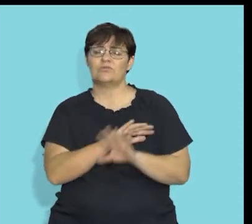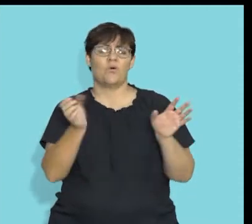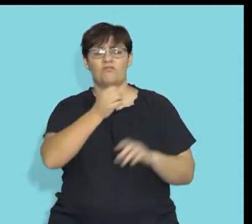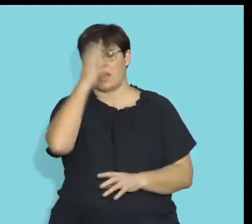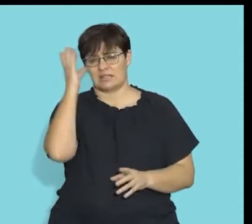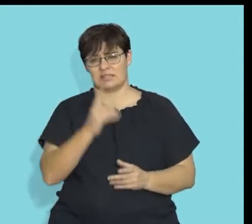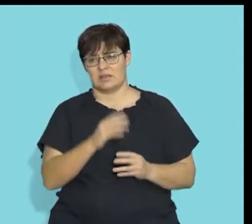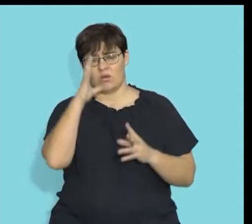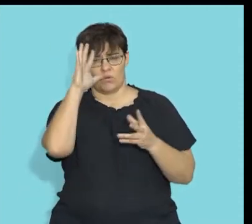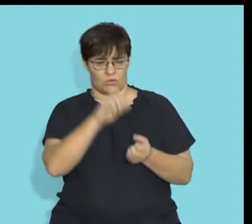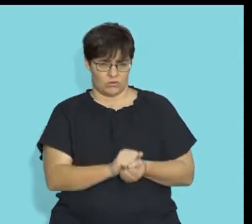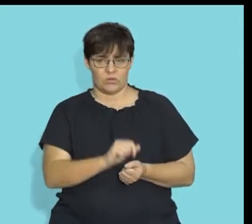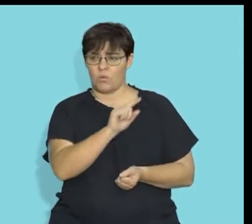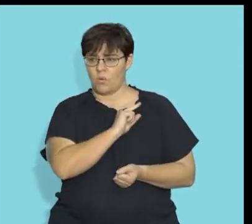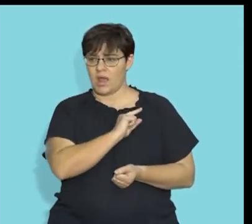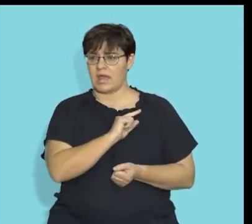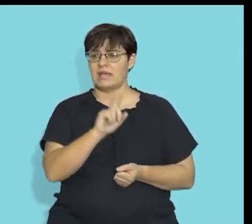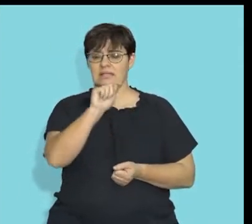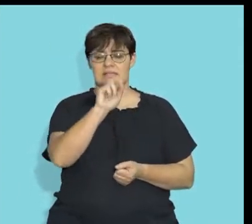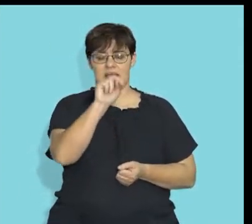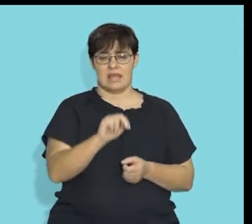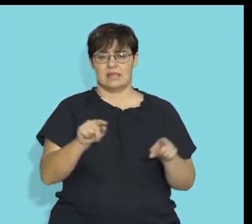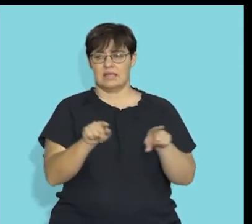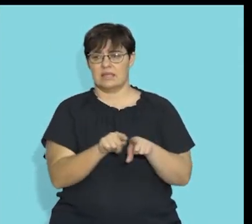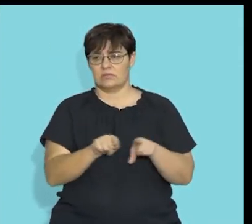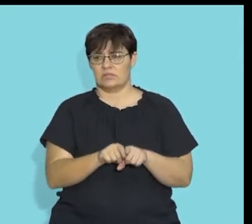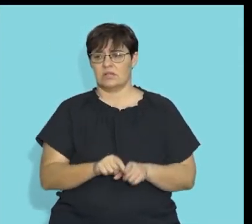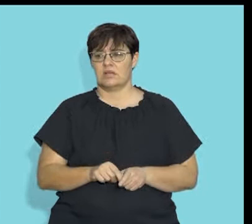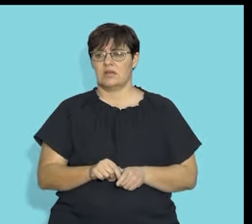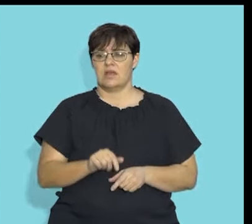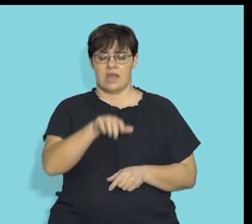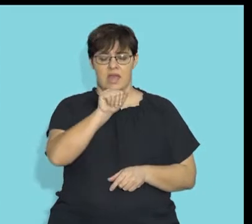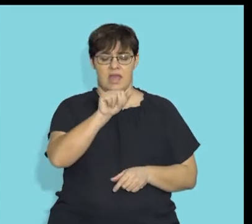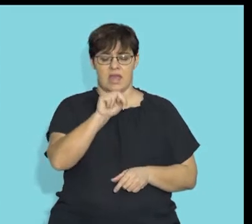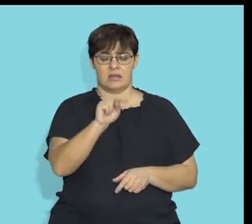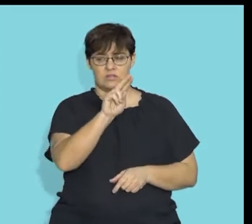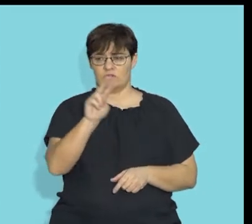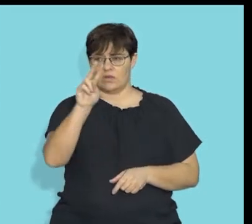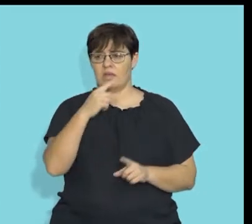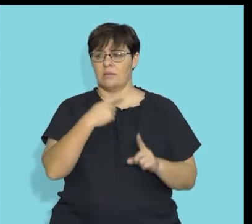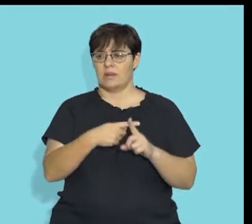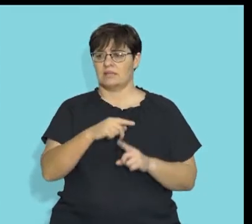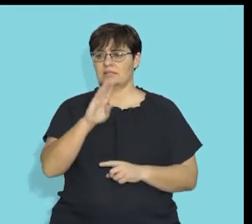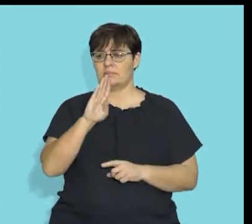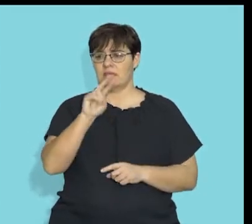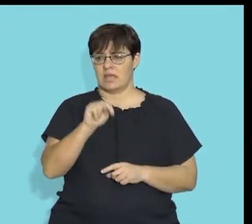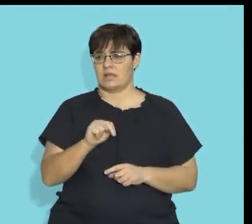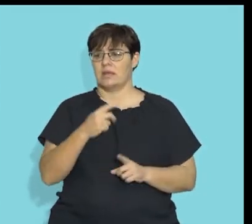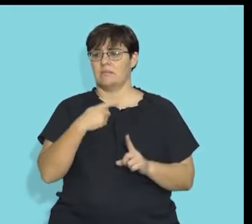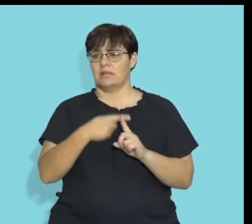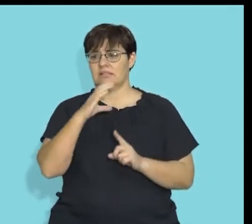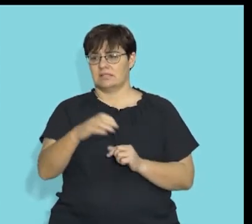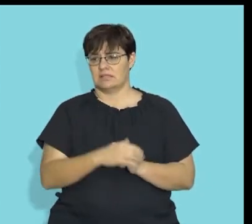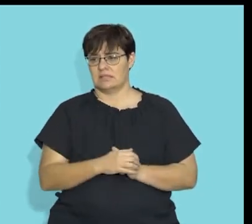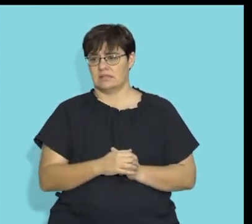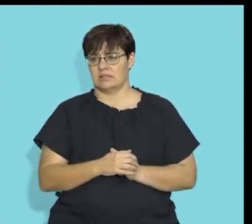don't forget to conclude because I still need to substitute into Tn is equal to An squared plus Bn plus